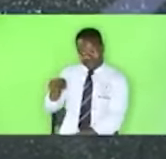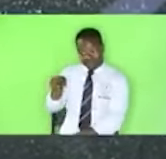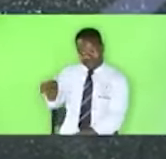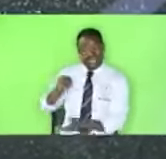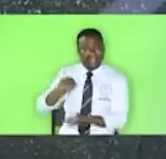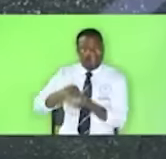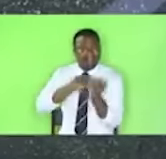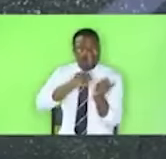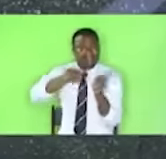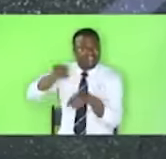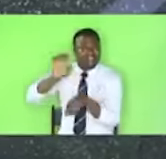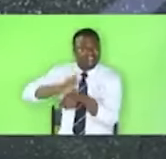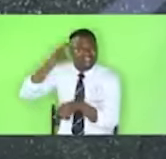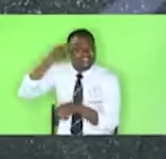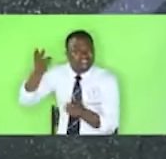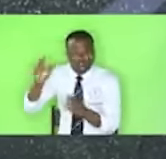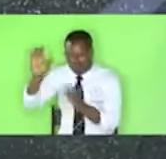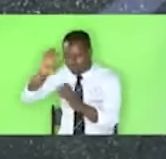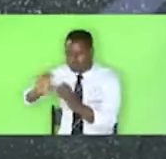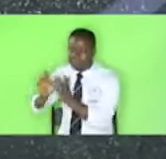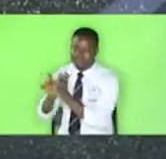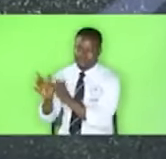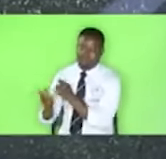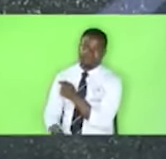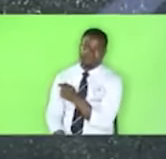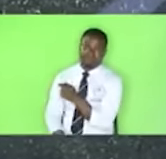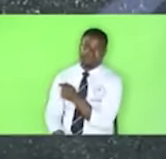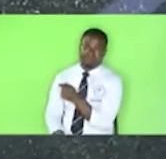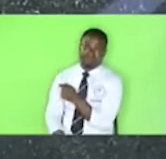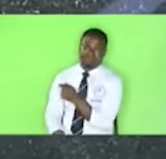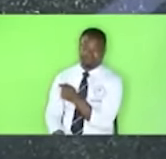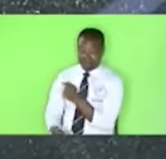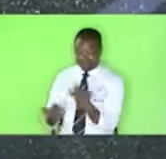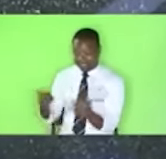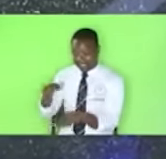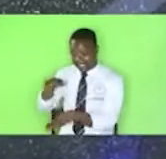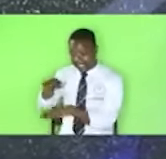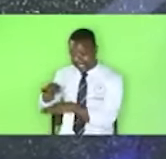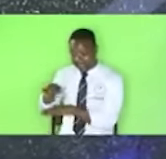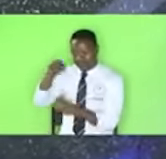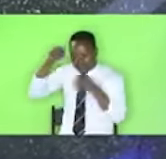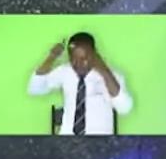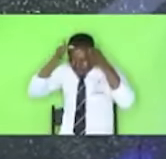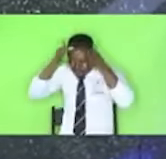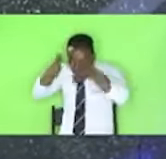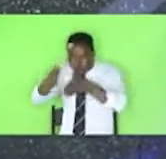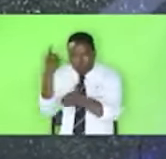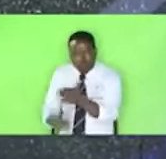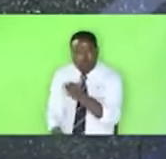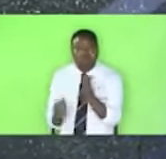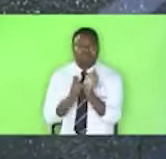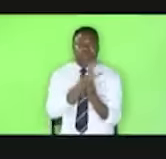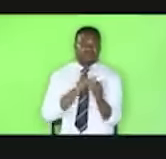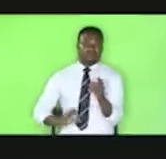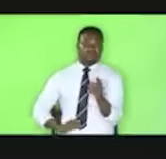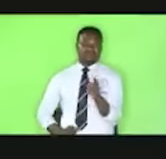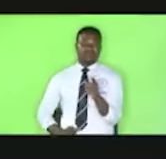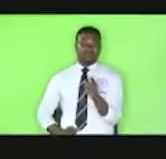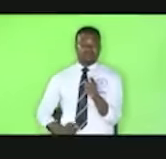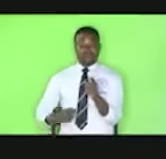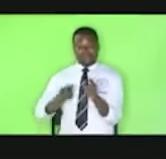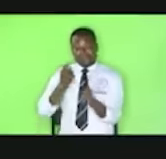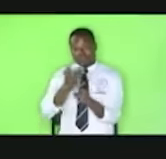church to look for Jesus. This evening, our focus should be on Jesus. I even want